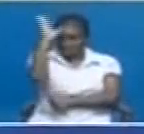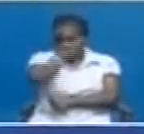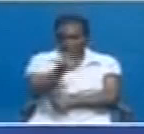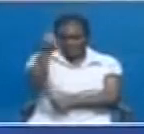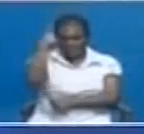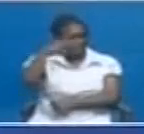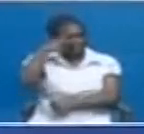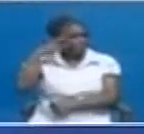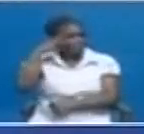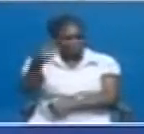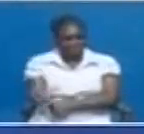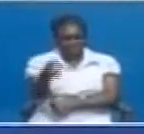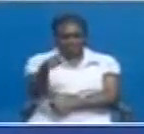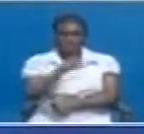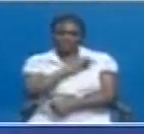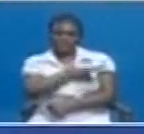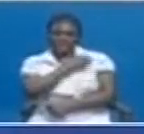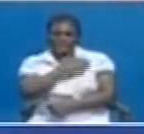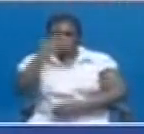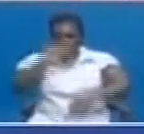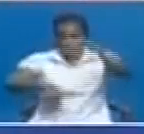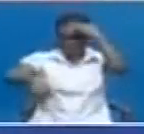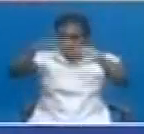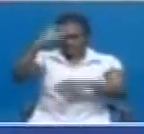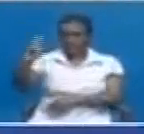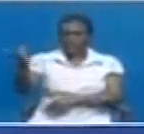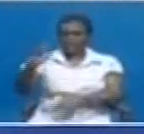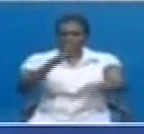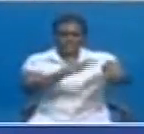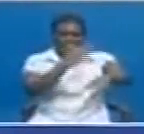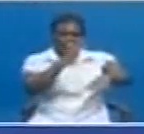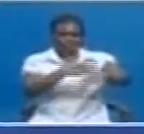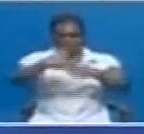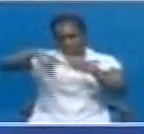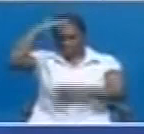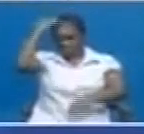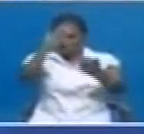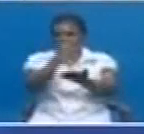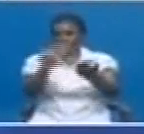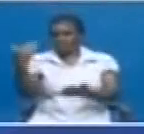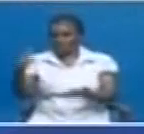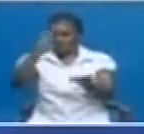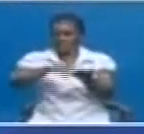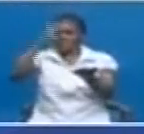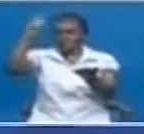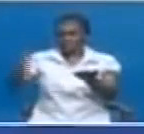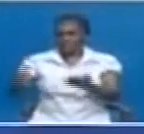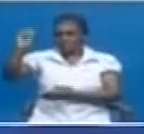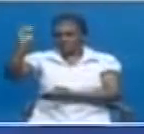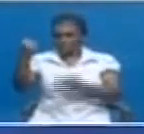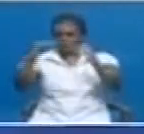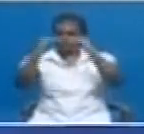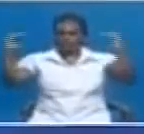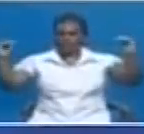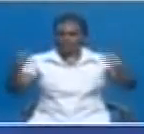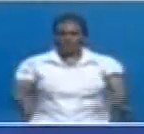terror attack, causing a scare at the University of Nairobi's Kikuyu campus, which saw some students jump from the fifth floor of their